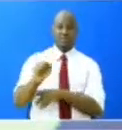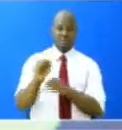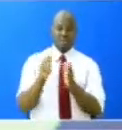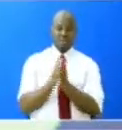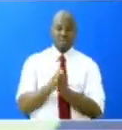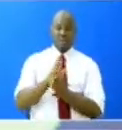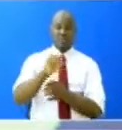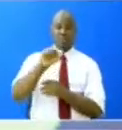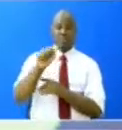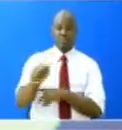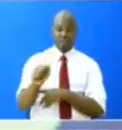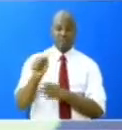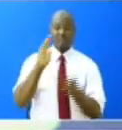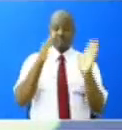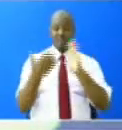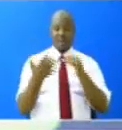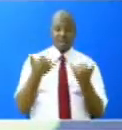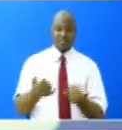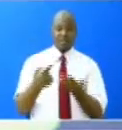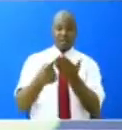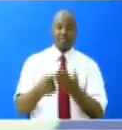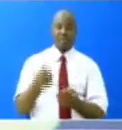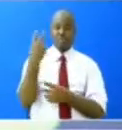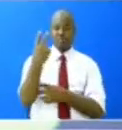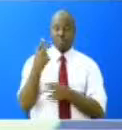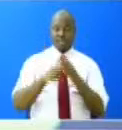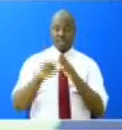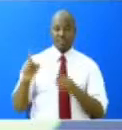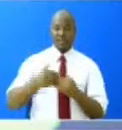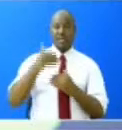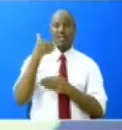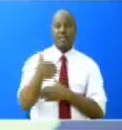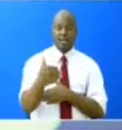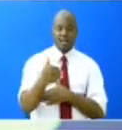and Ruth Mutua were facing off. Now debate 2 is kicking off in the